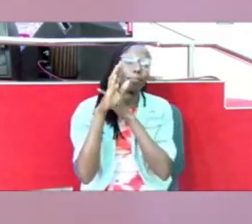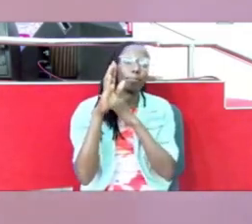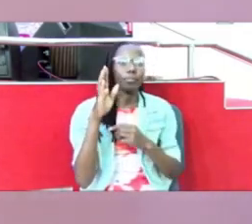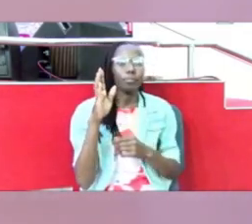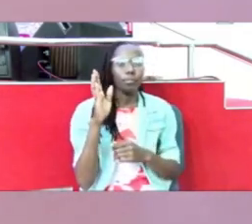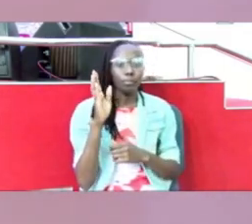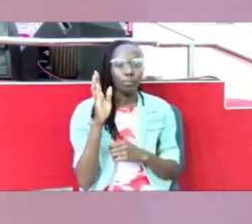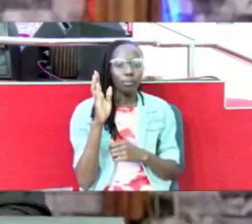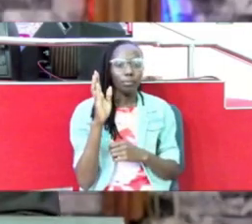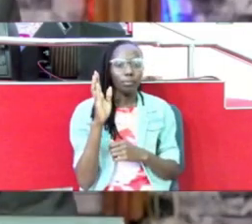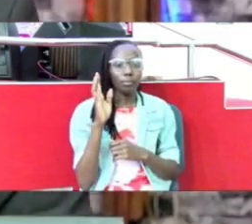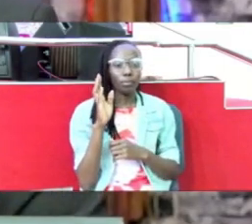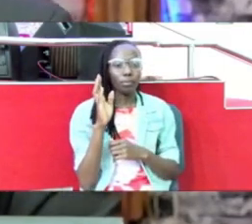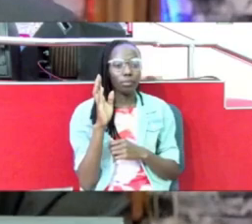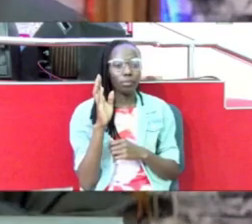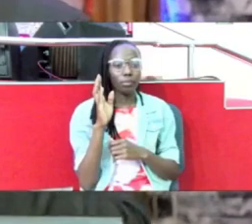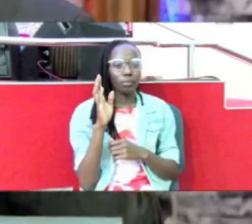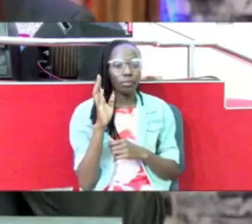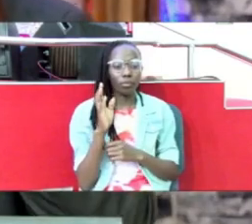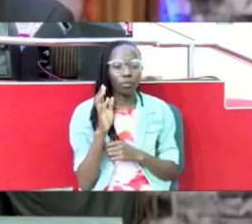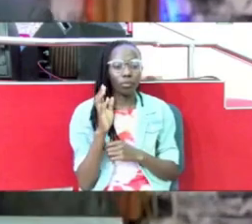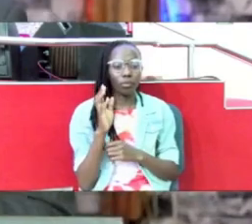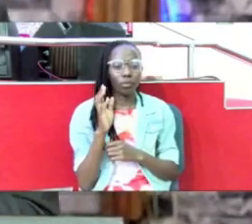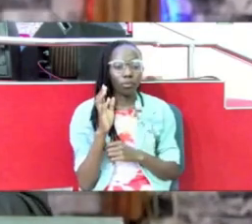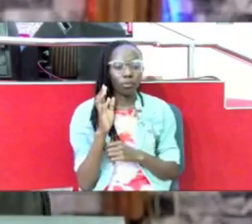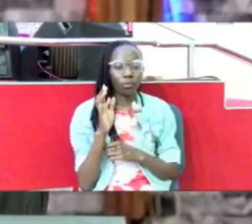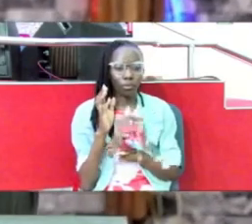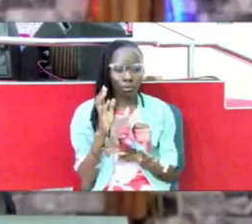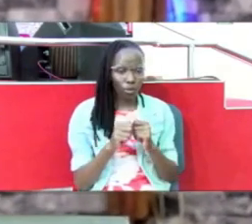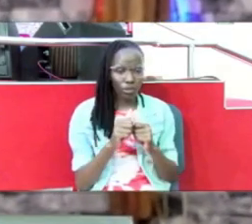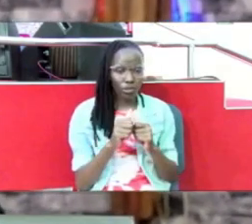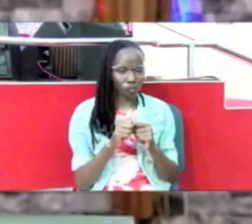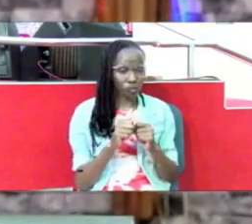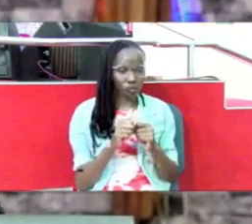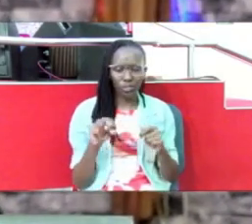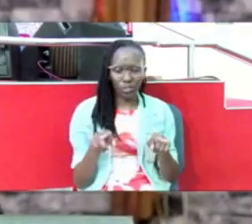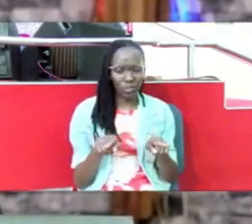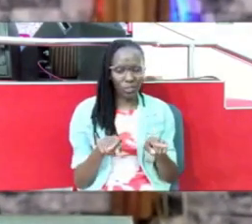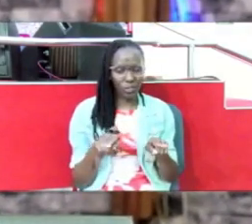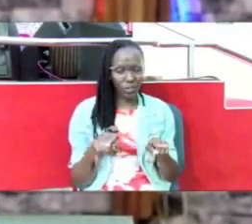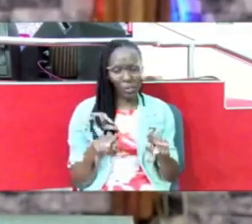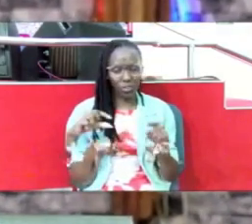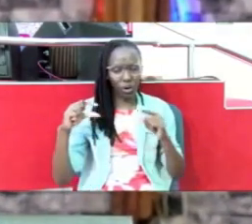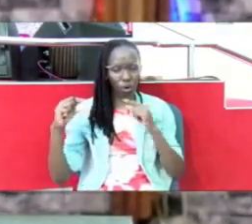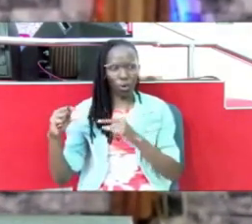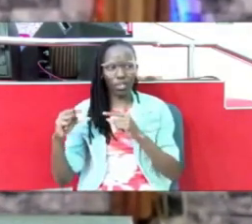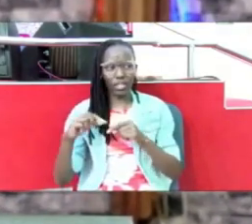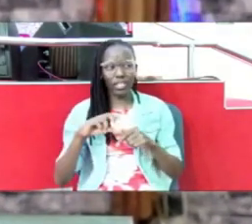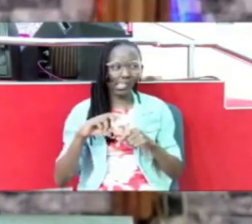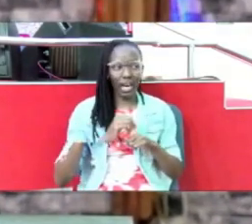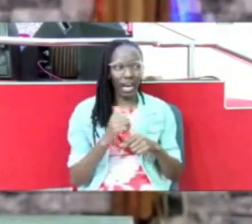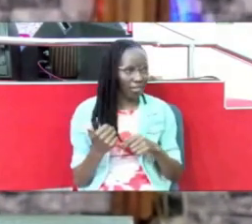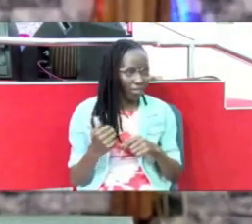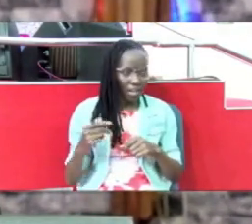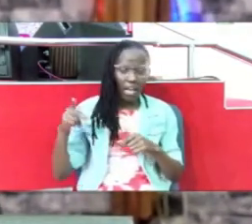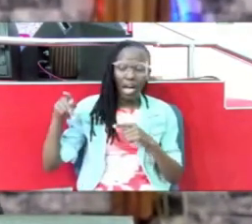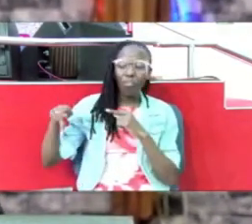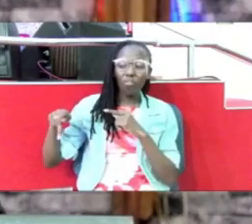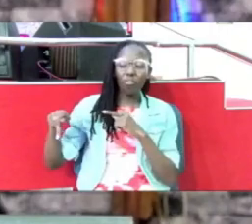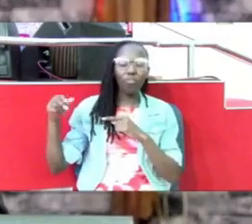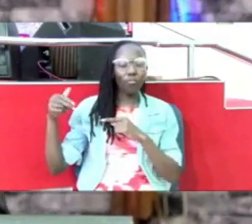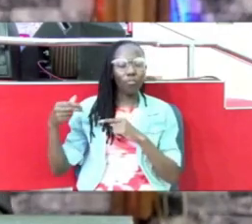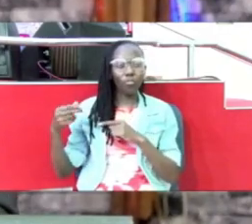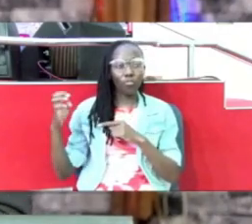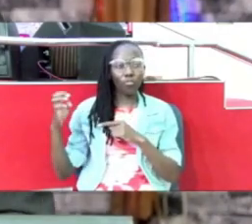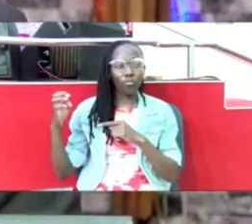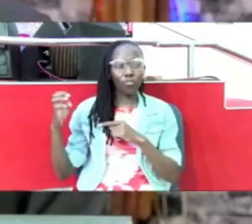na Mungu ambaye ako hai. Which was unlike Goliath and the other Philistines. Na hiyo ilikuwa ni kinyume na hali ya Goliath